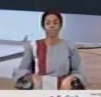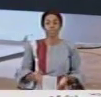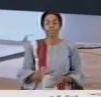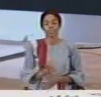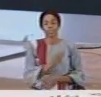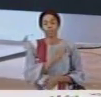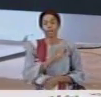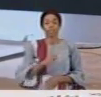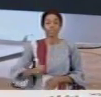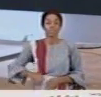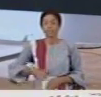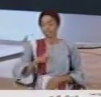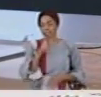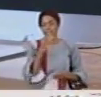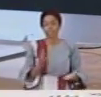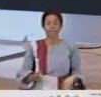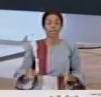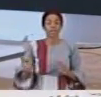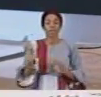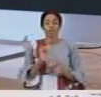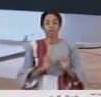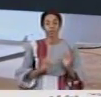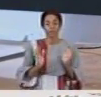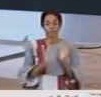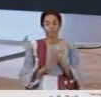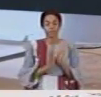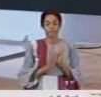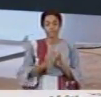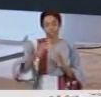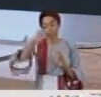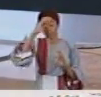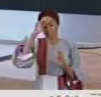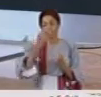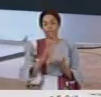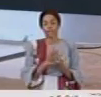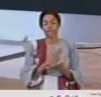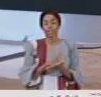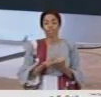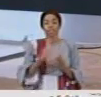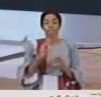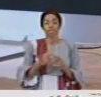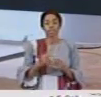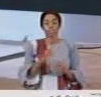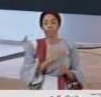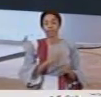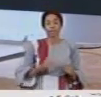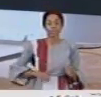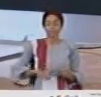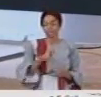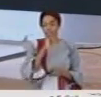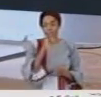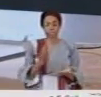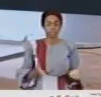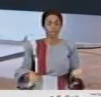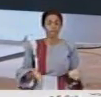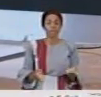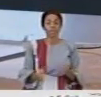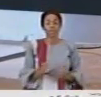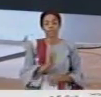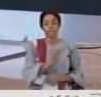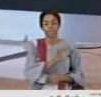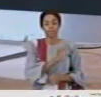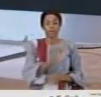here. Emmanuel is here. Let us praise his holy name. Emmanuel is